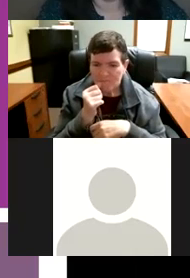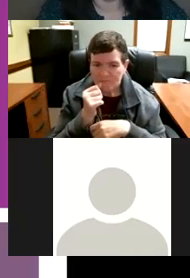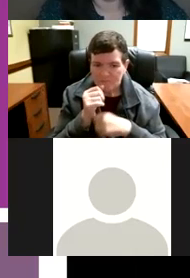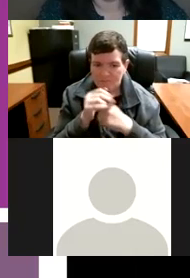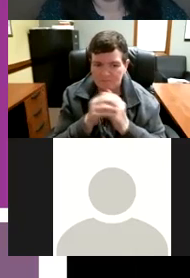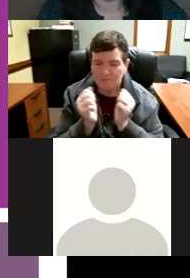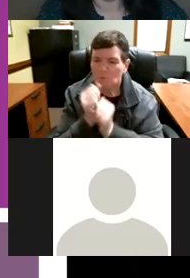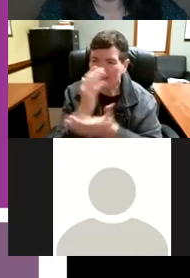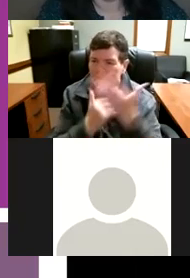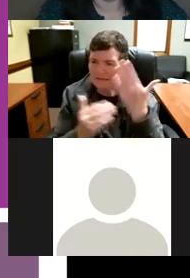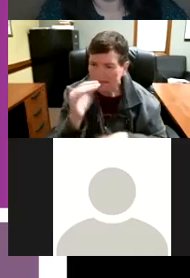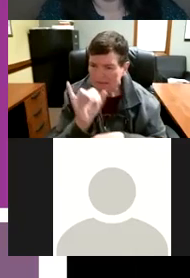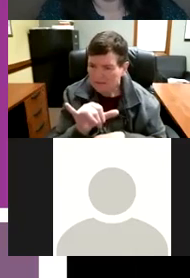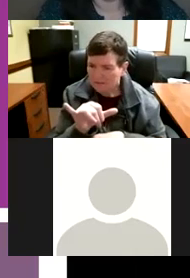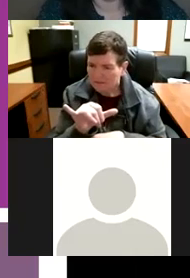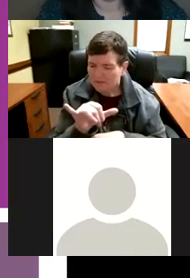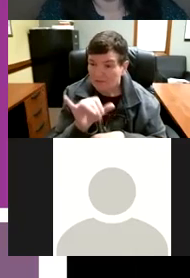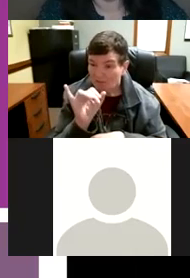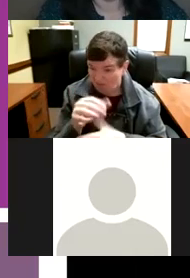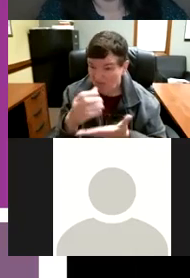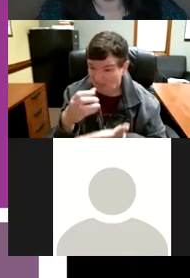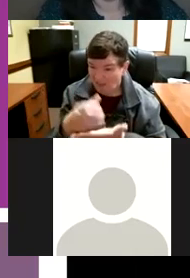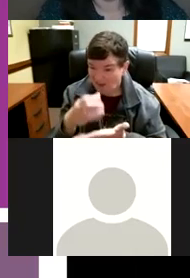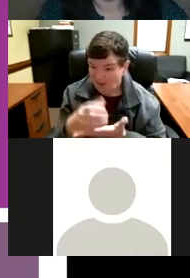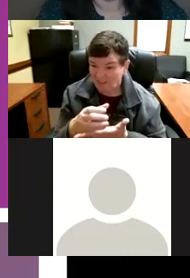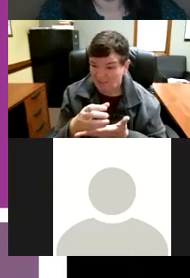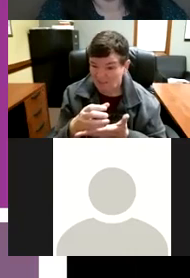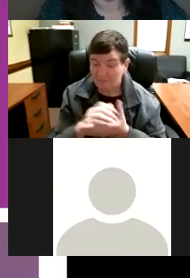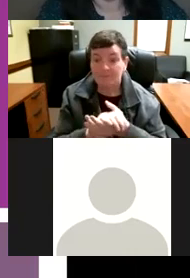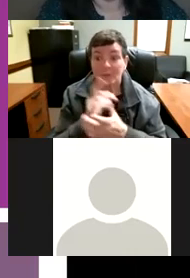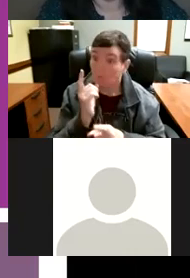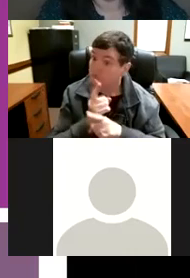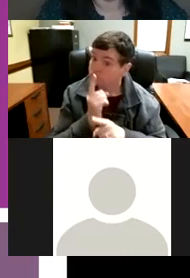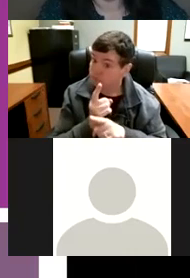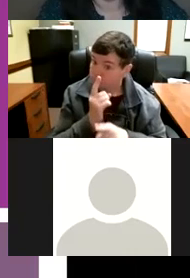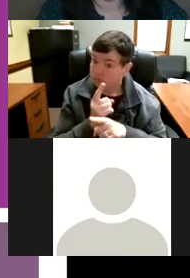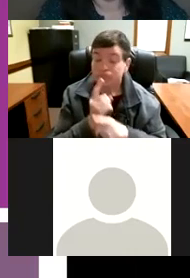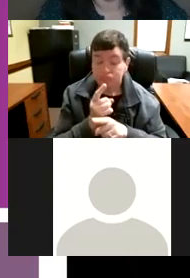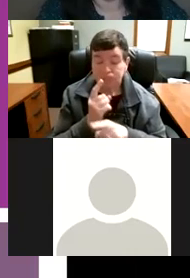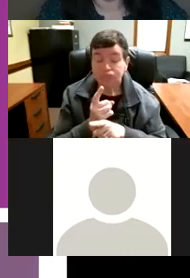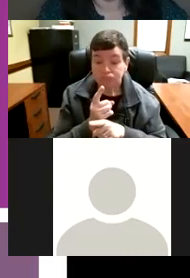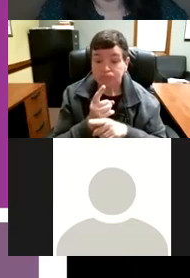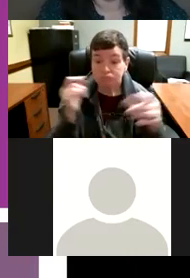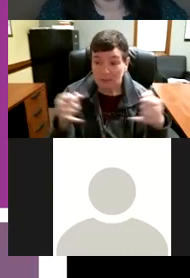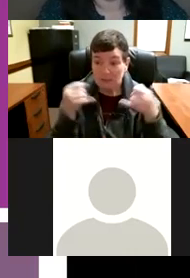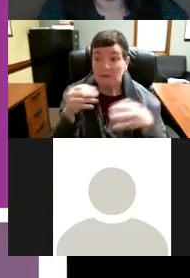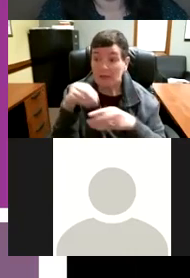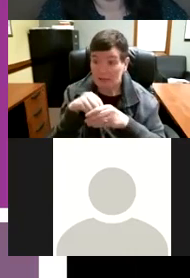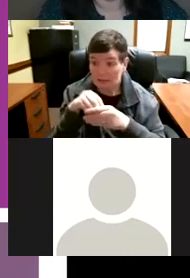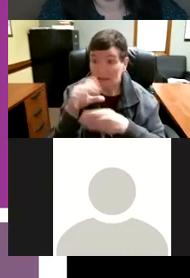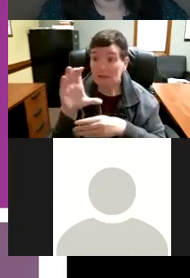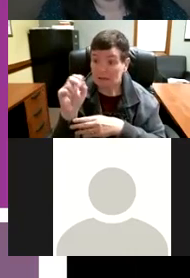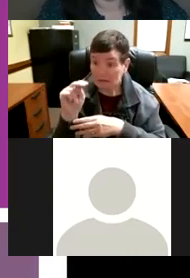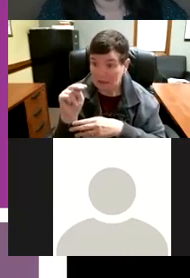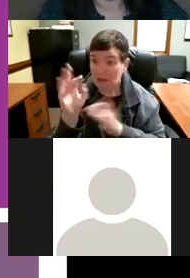his hands? Yes. Oh, in that can? Yes. Oh, I think you're right. Yes, I do see that